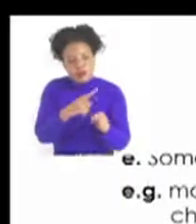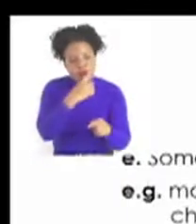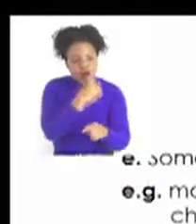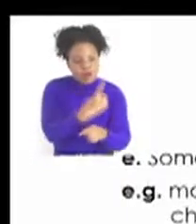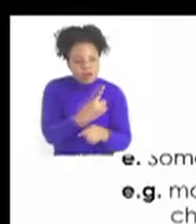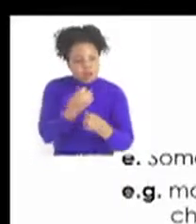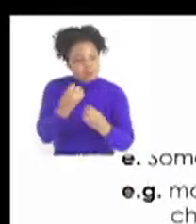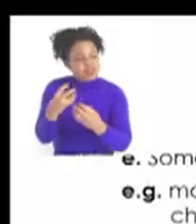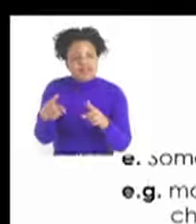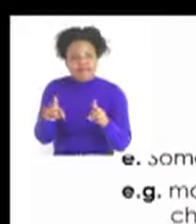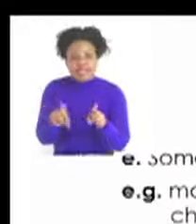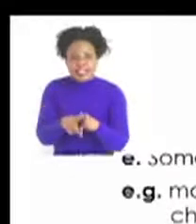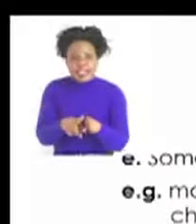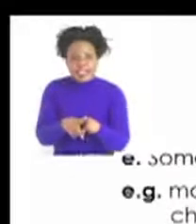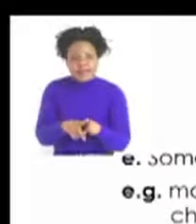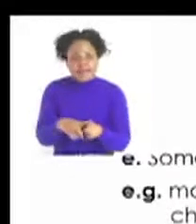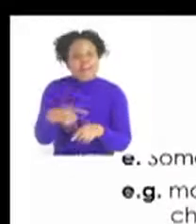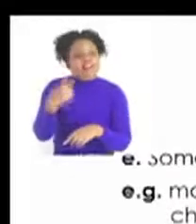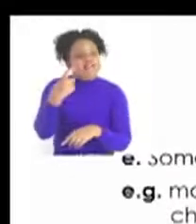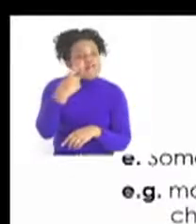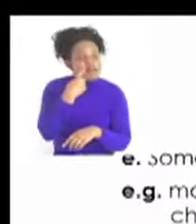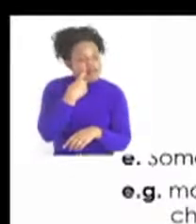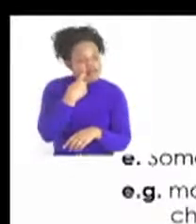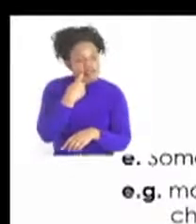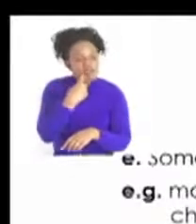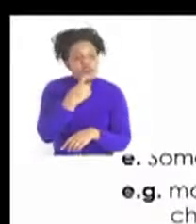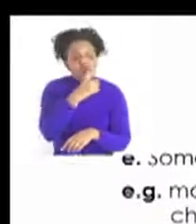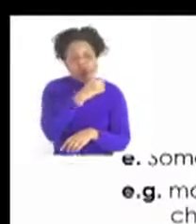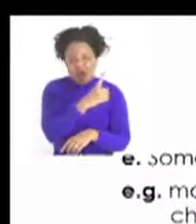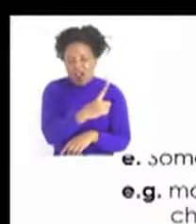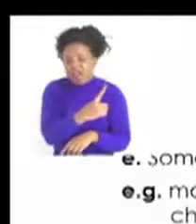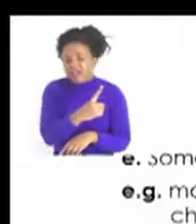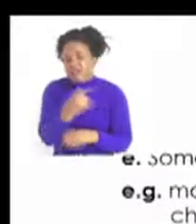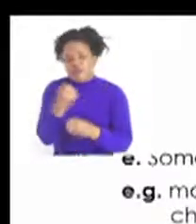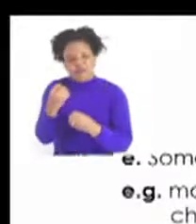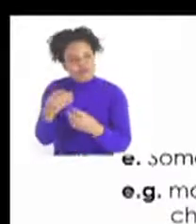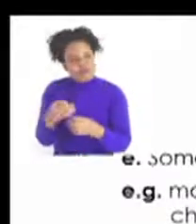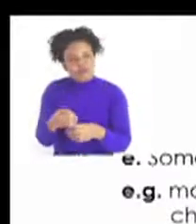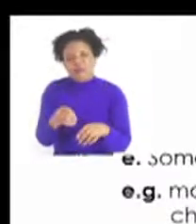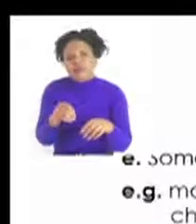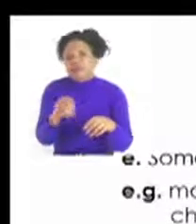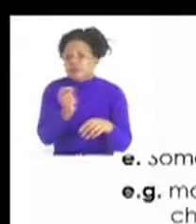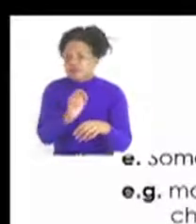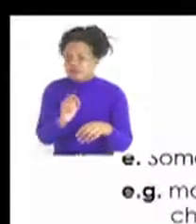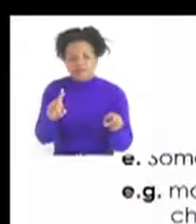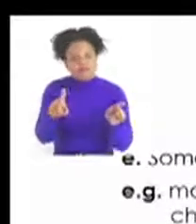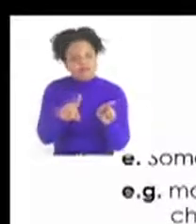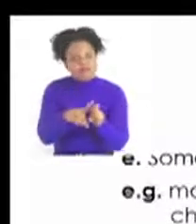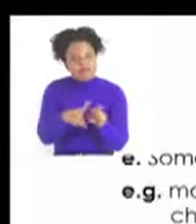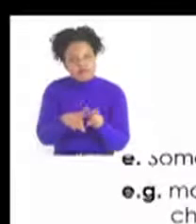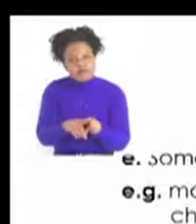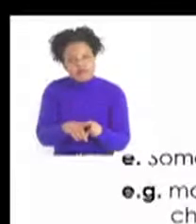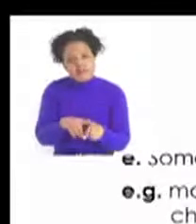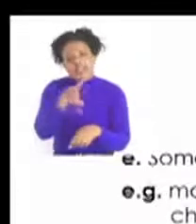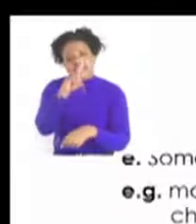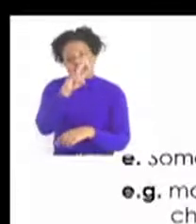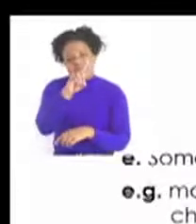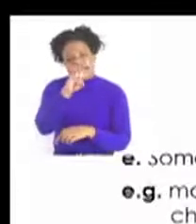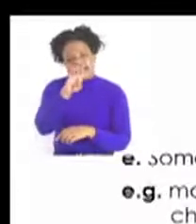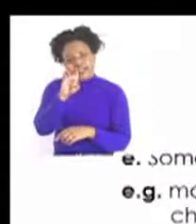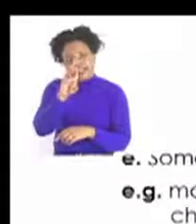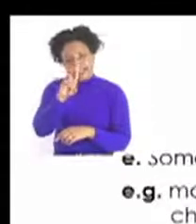to that. Fish, fish. 1 deer, 2 deer. A